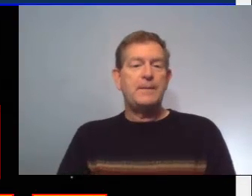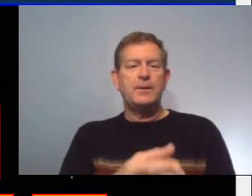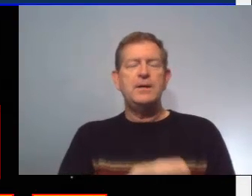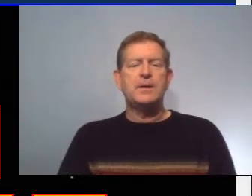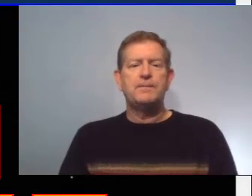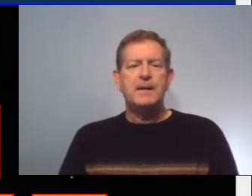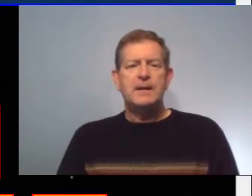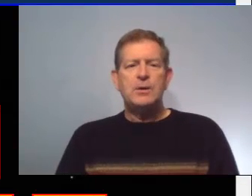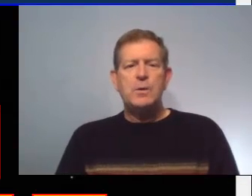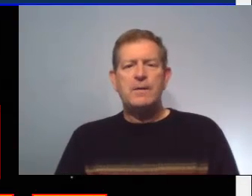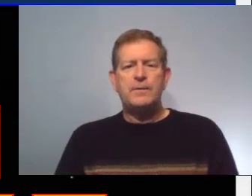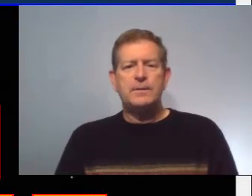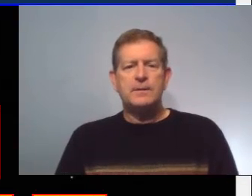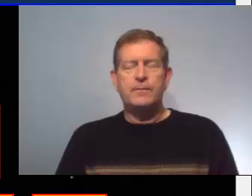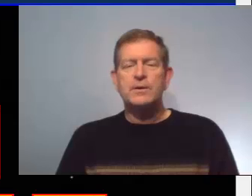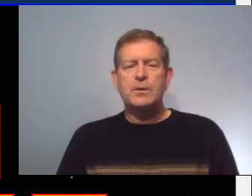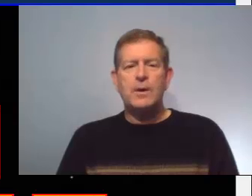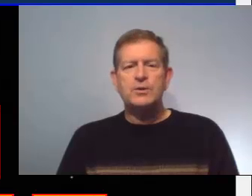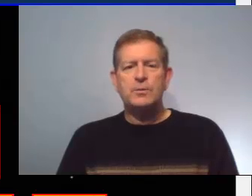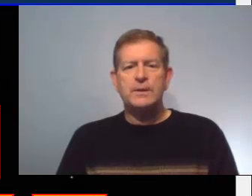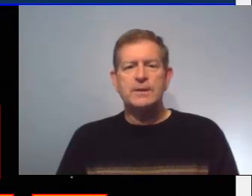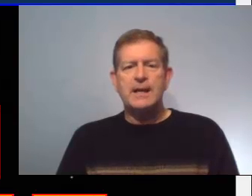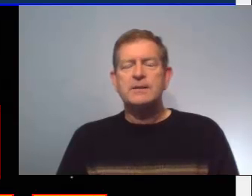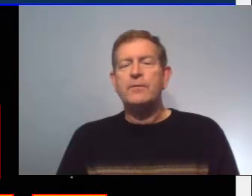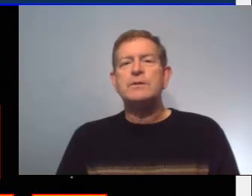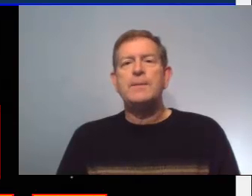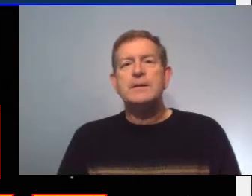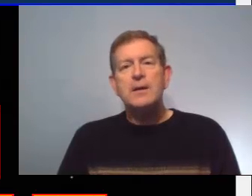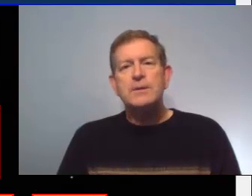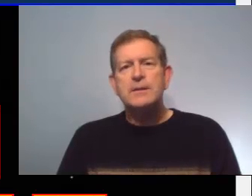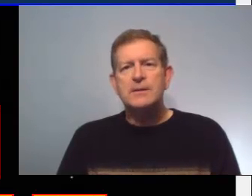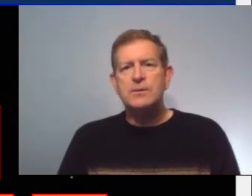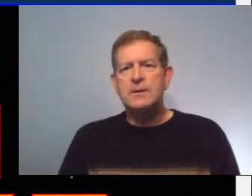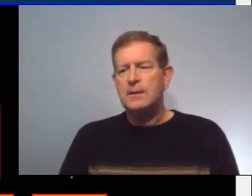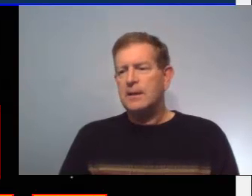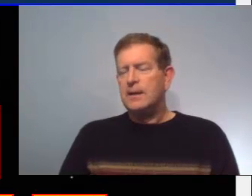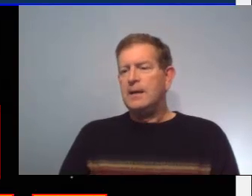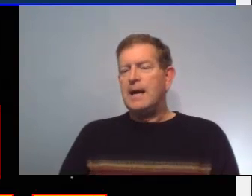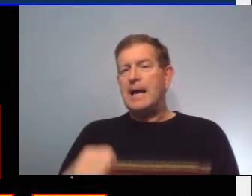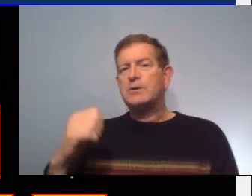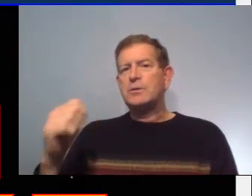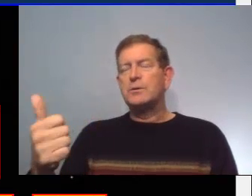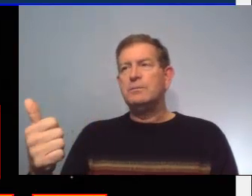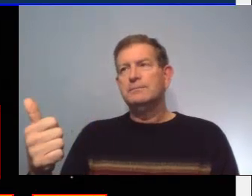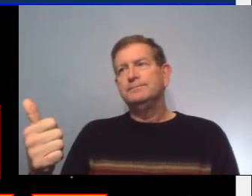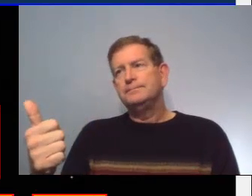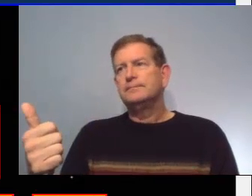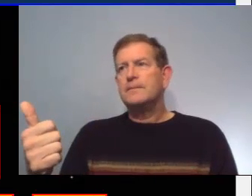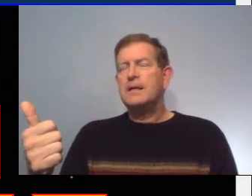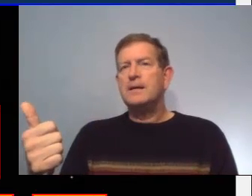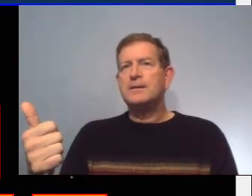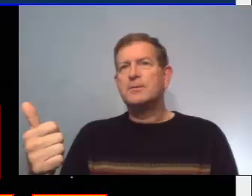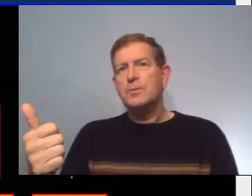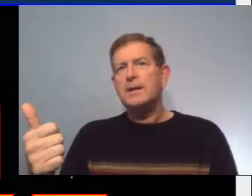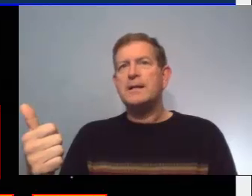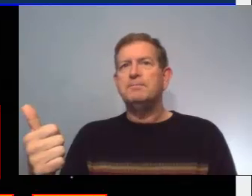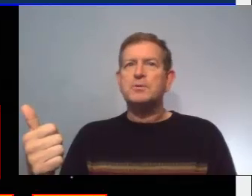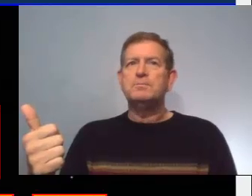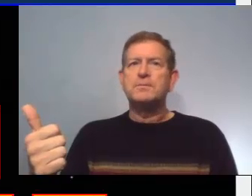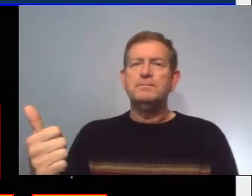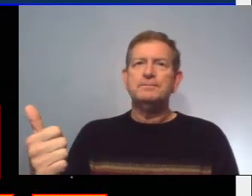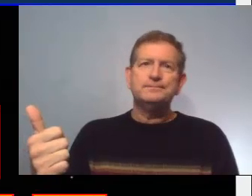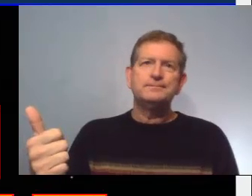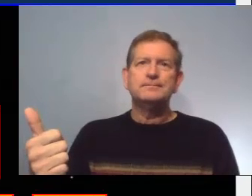For example, here you have the first question was Est-ce que vous habitez aux États-Unis? Est-ce que is